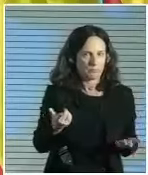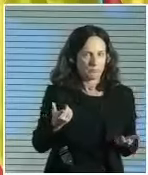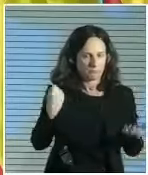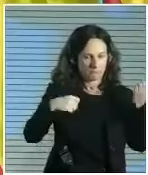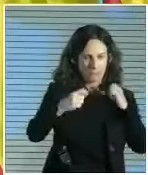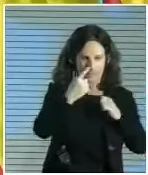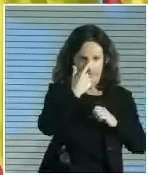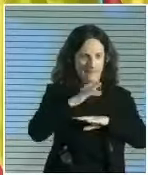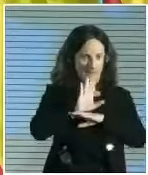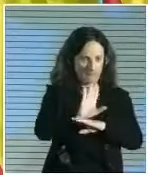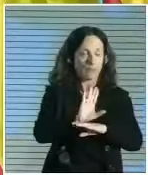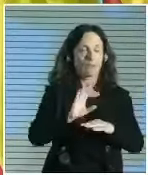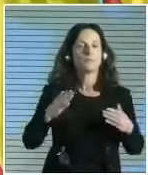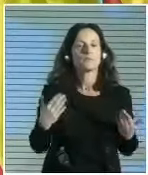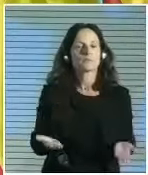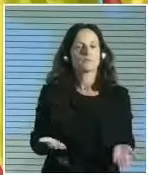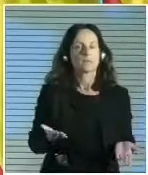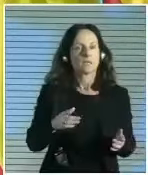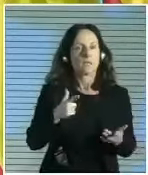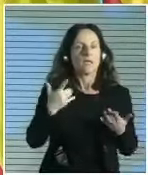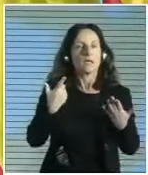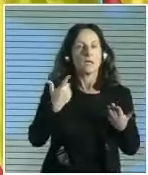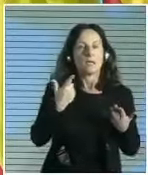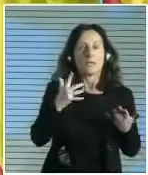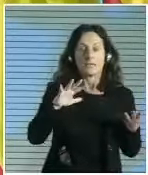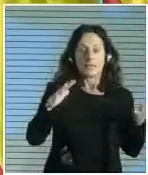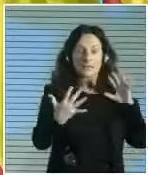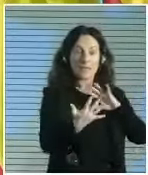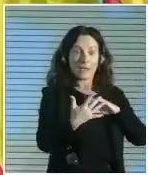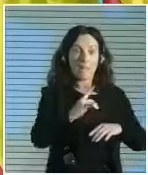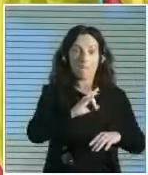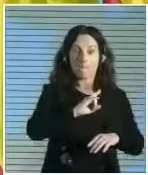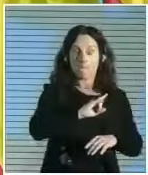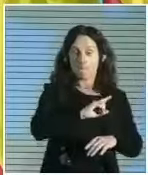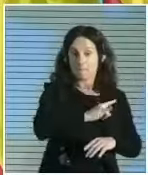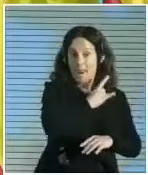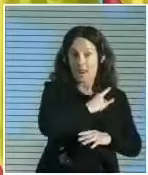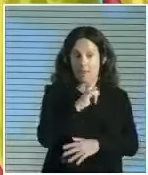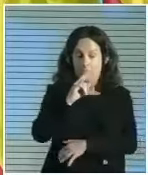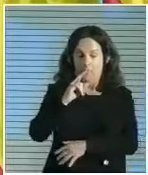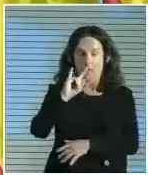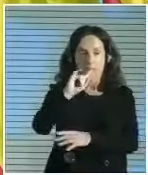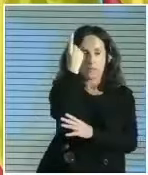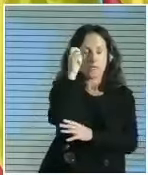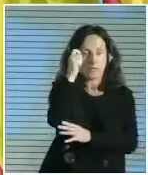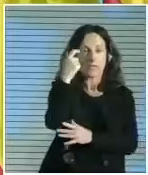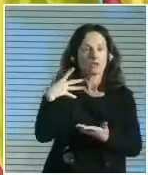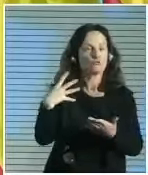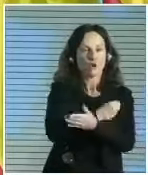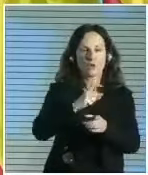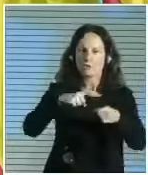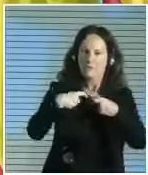all stakeholders need to play a role. Many of you said it. And also we need enabling environments, which can be triggered